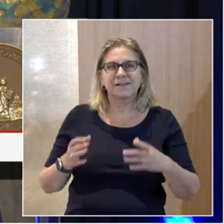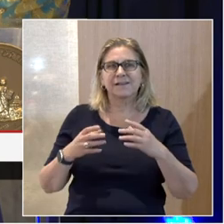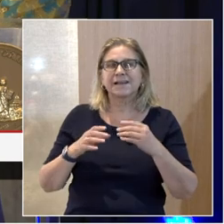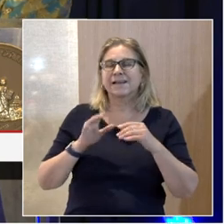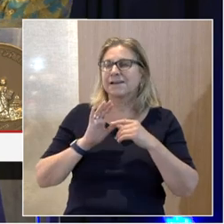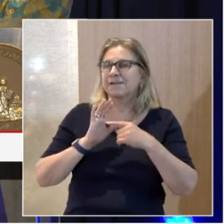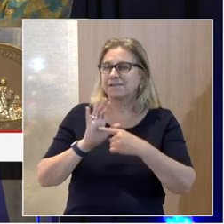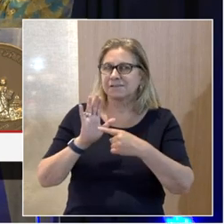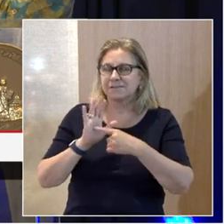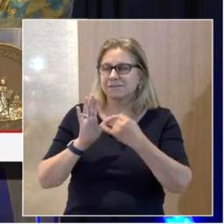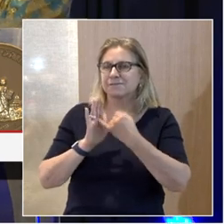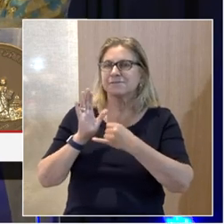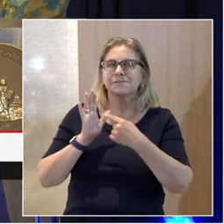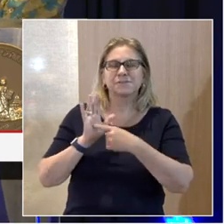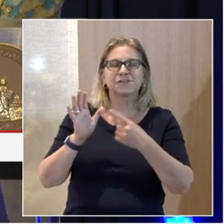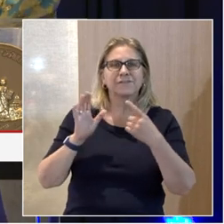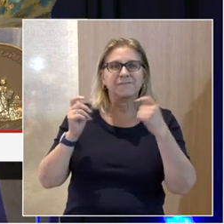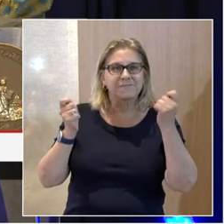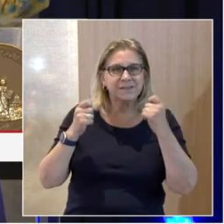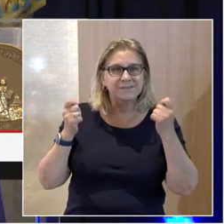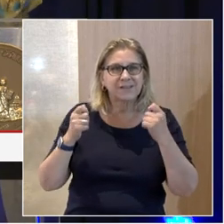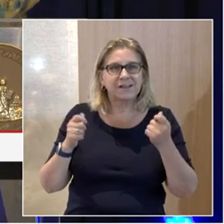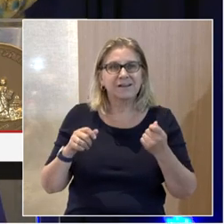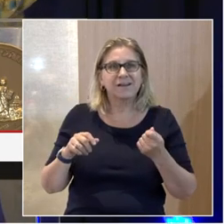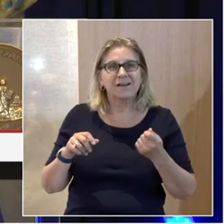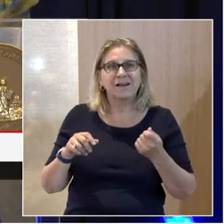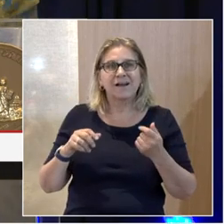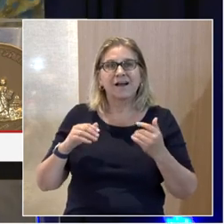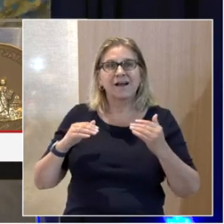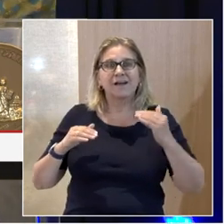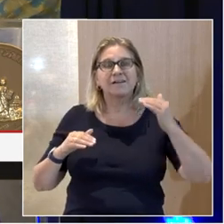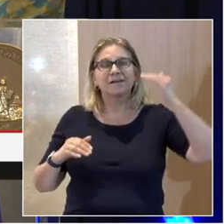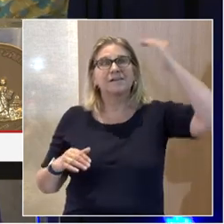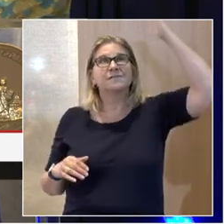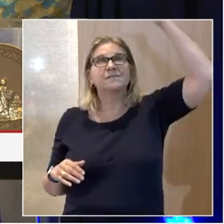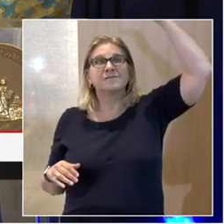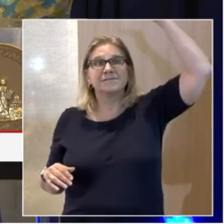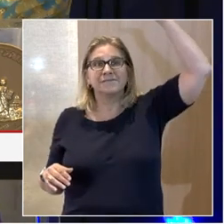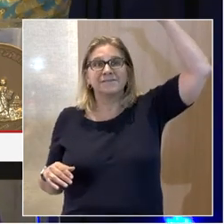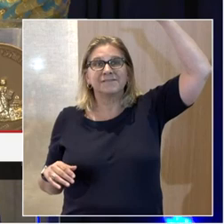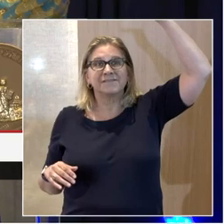Raise the height limit. Okay, that's challenging. Yeah.